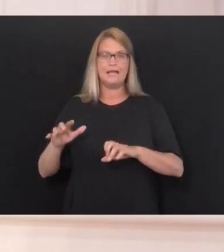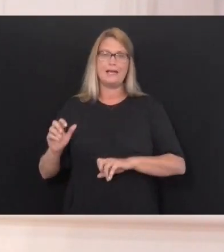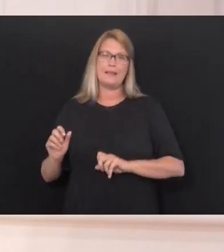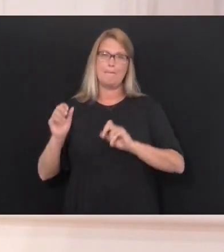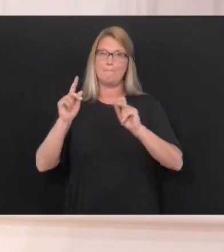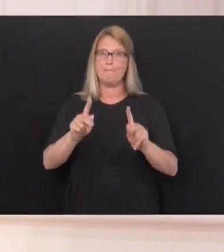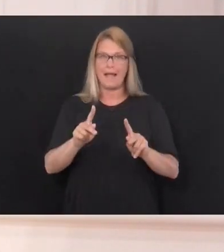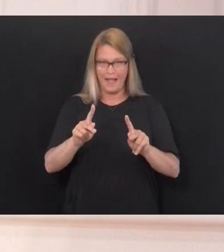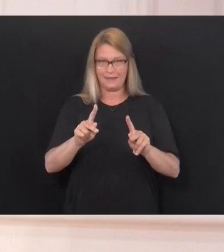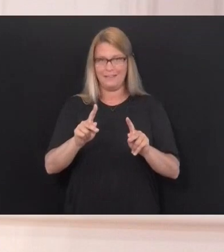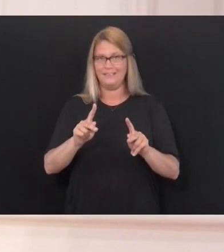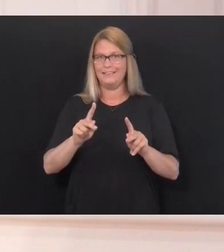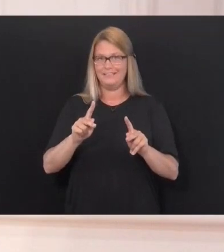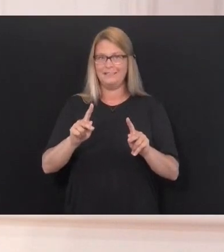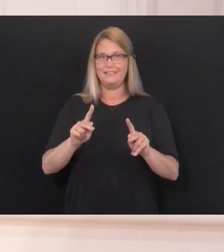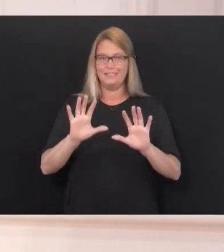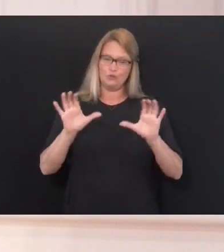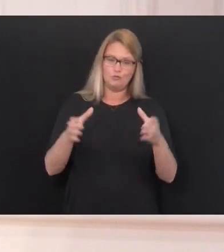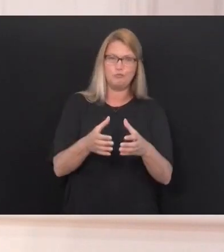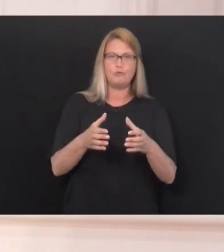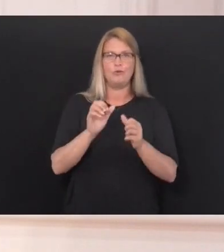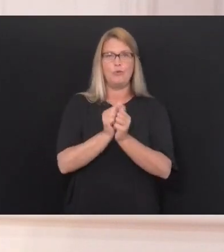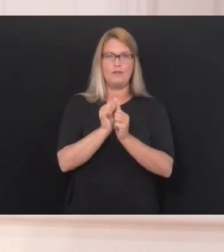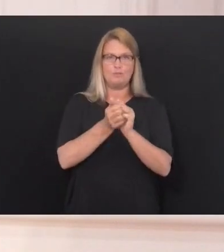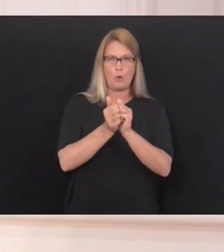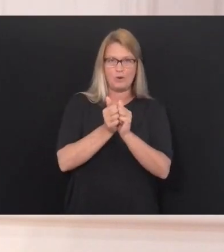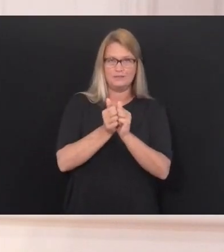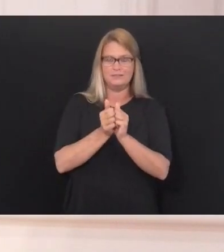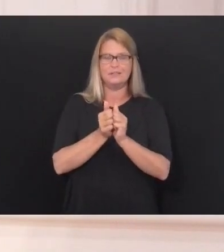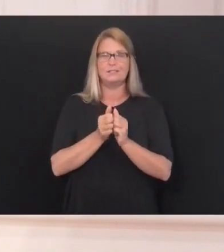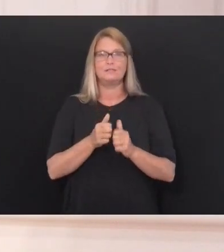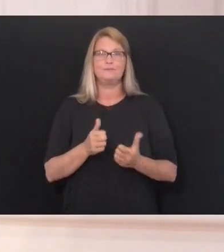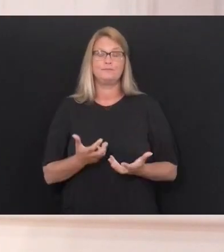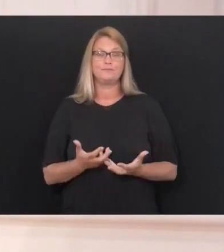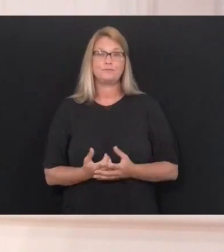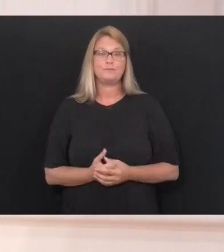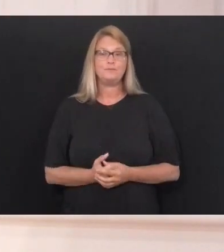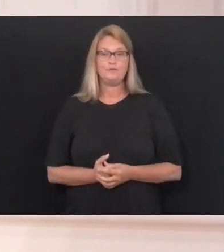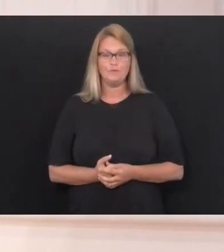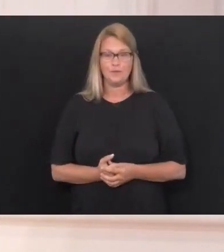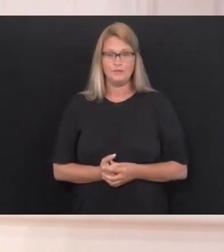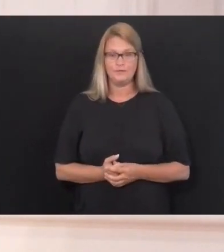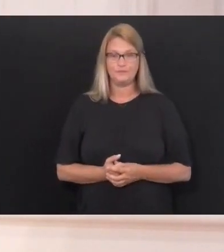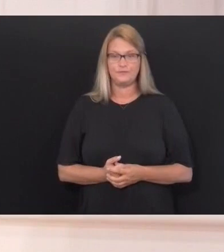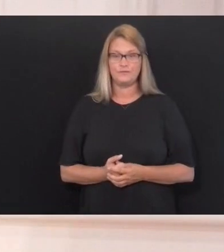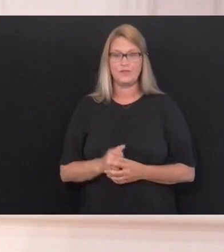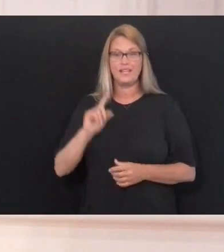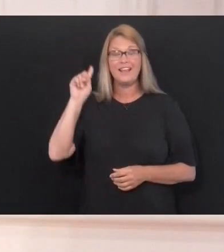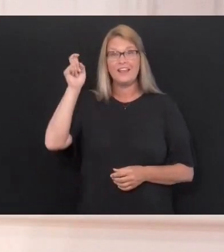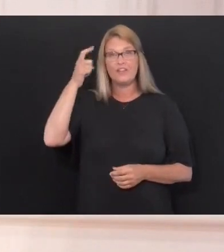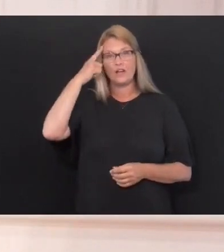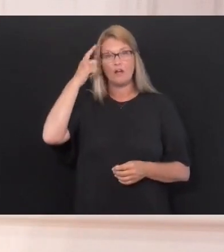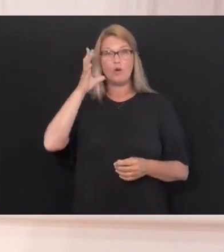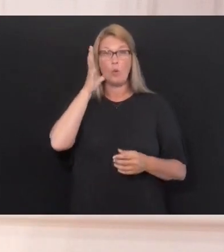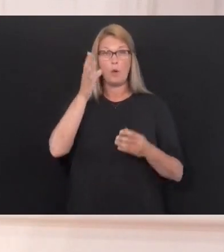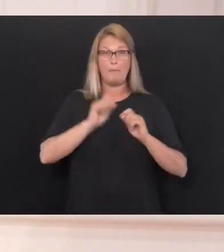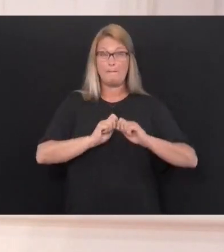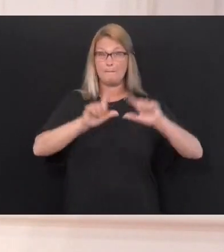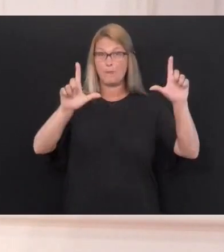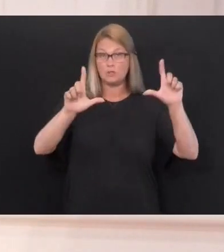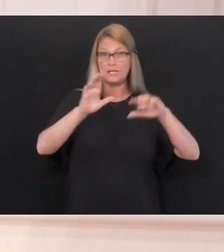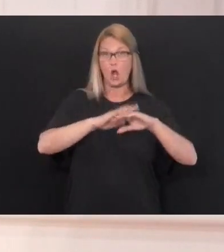we've also got to address, what are we going to do with football? What are we going to do with soccer? What are we going to do with volleyball? What are we going to do? You